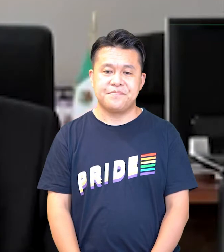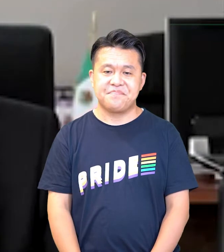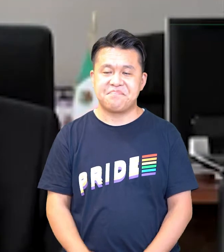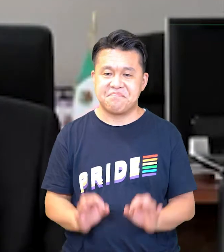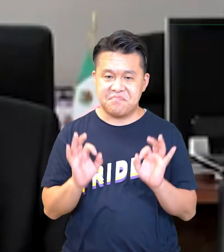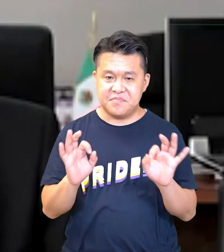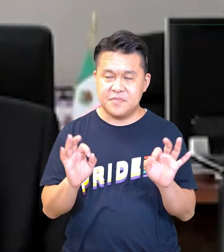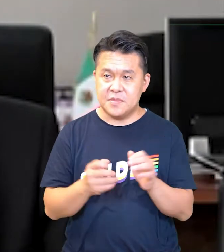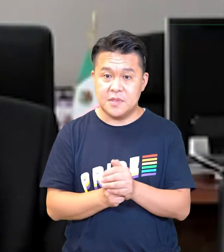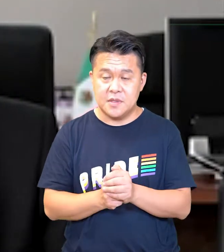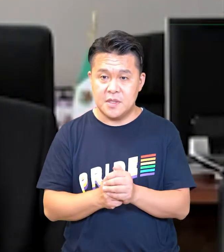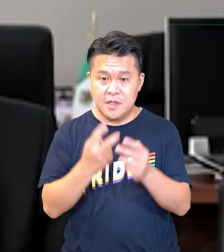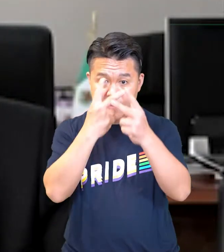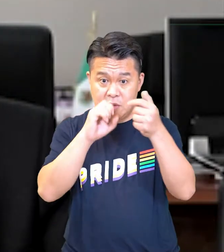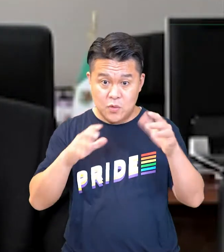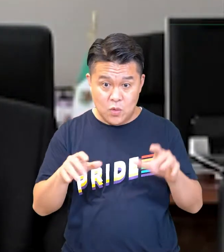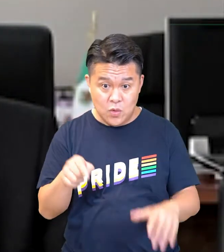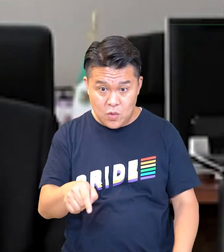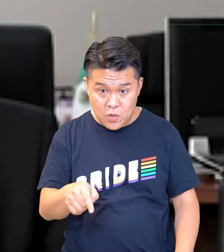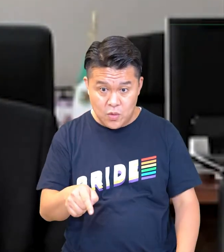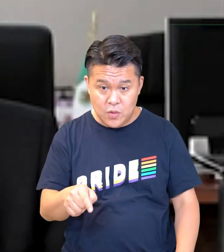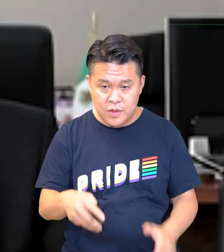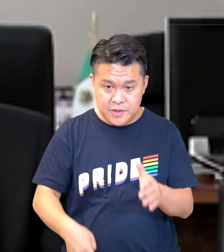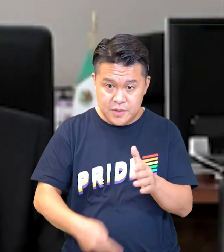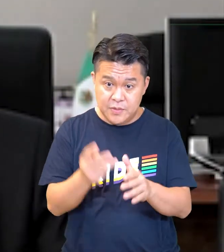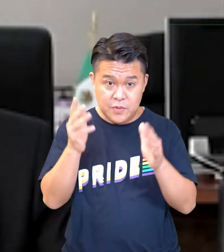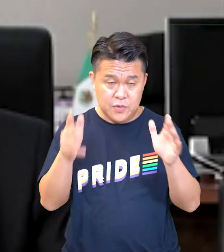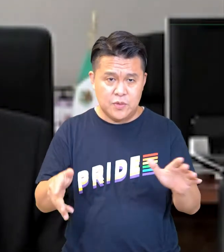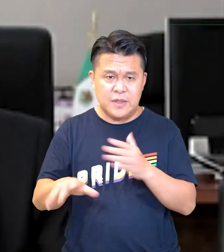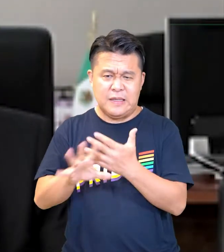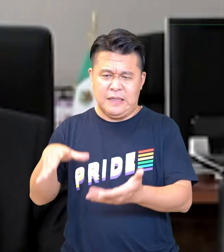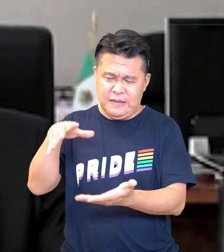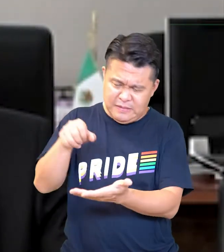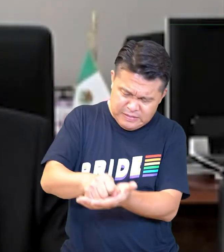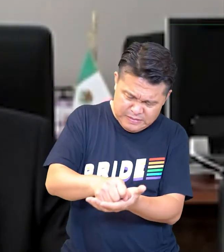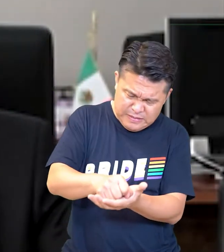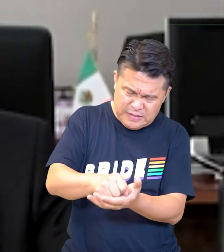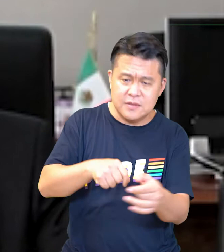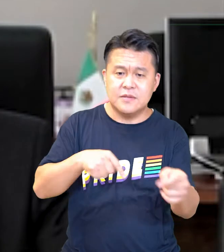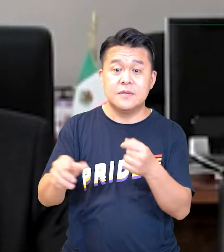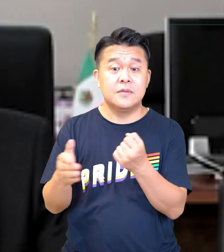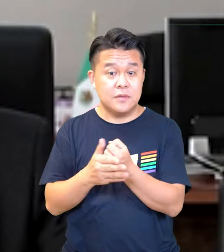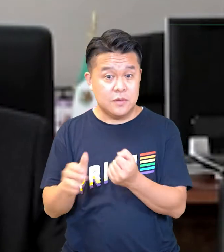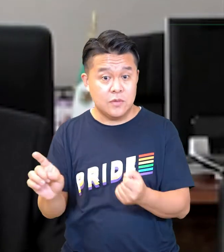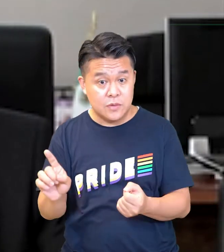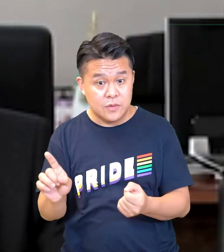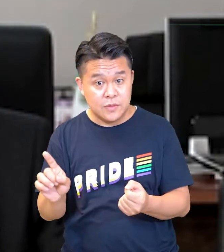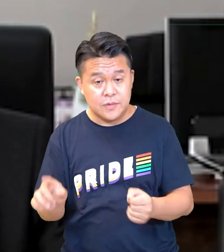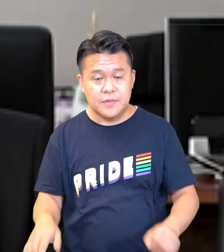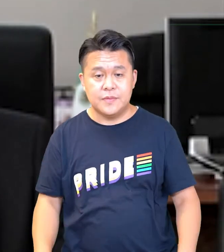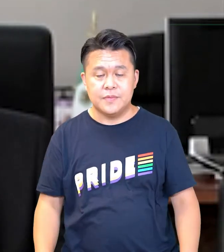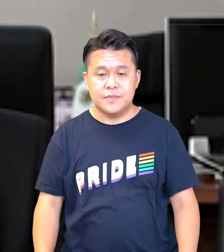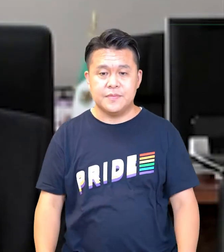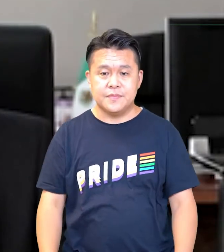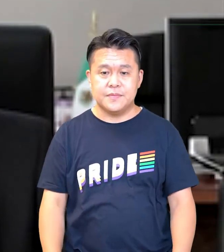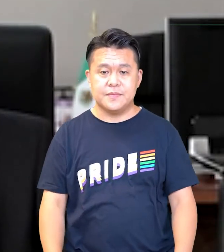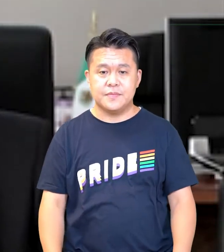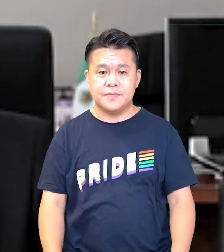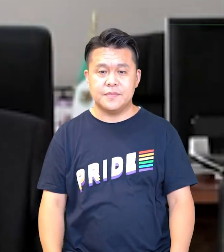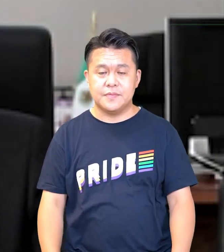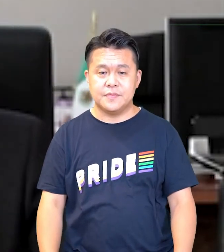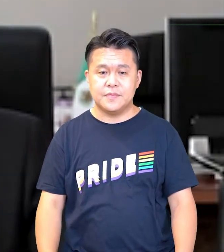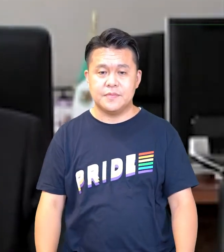Definitely, it is important to remember a historical